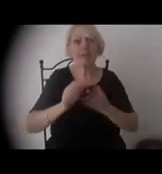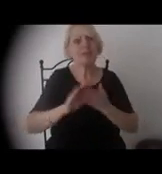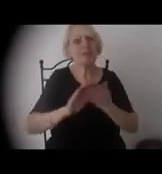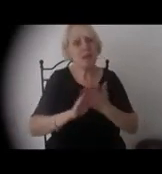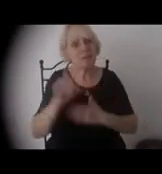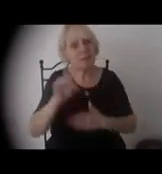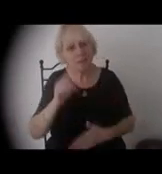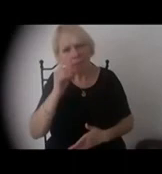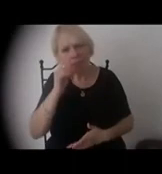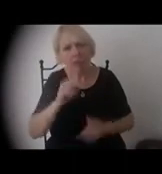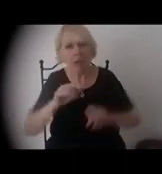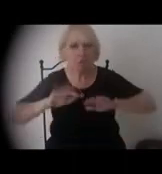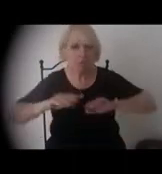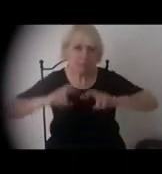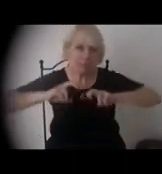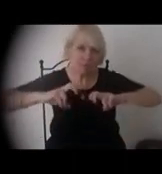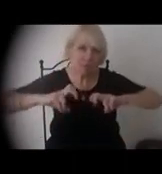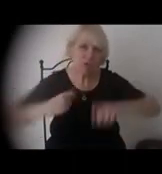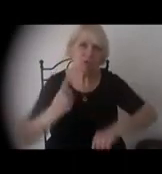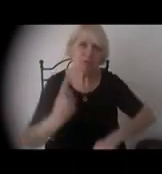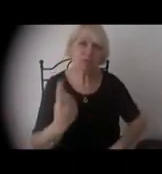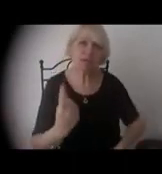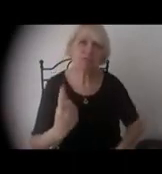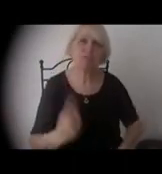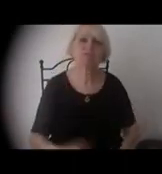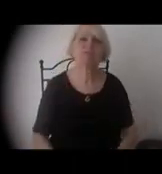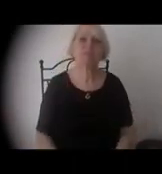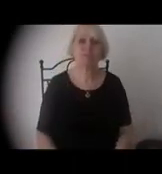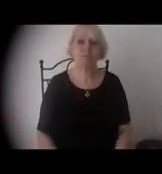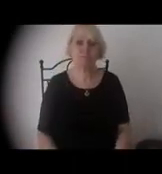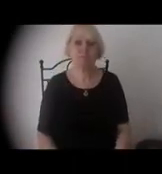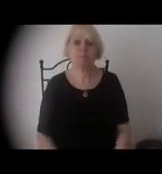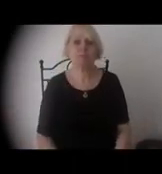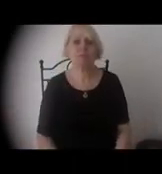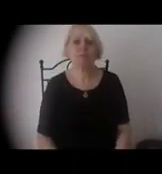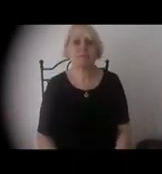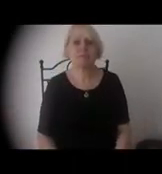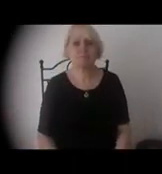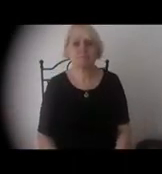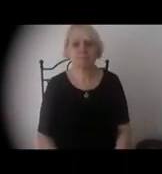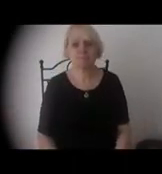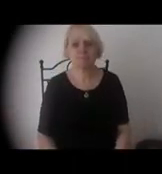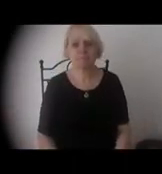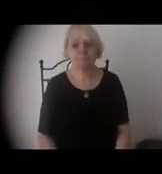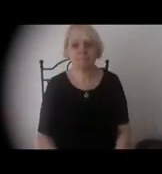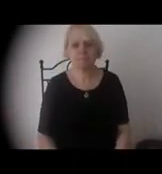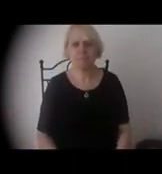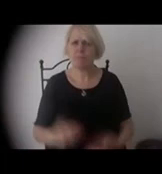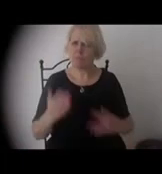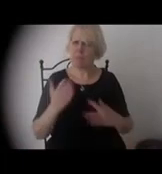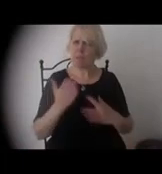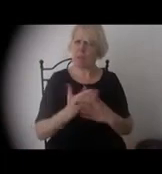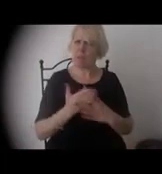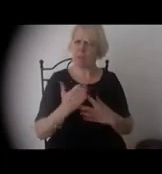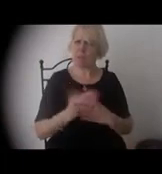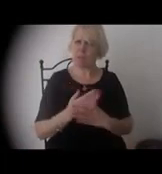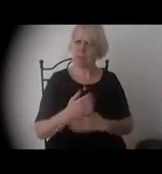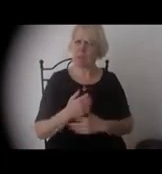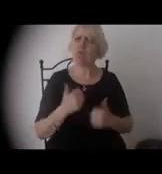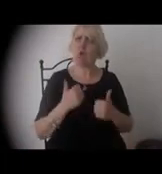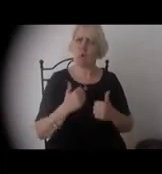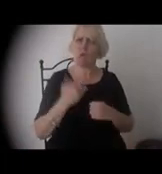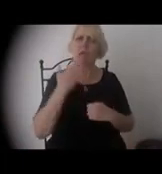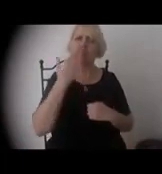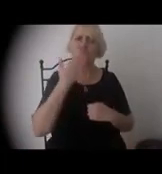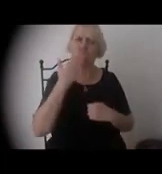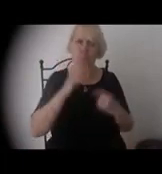the chat. That would be helpful, just in case people need to know. And in terms of access, obviously, other than the school, which is an obvious